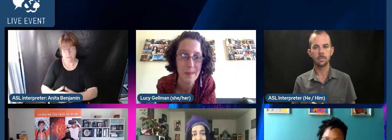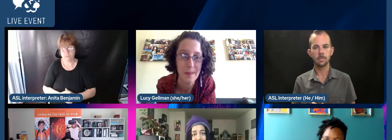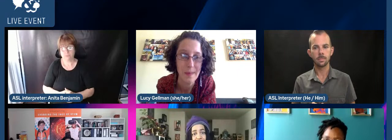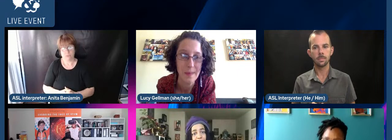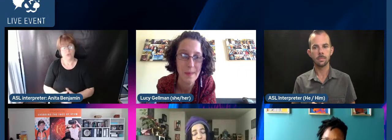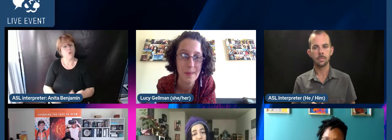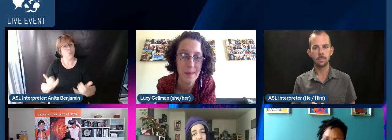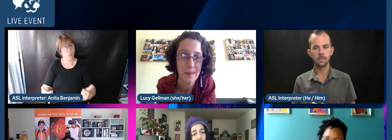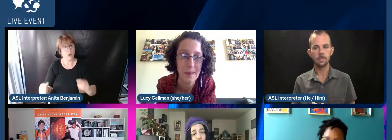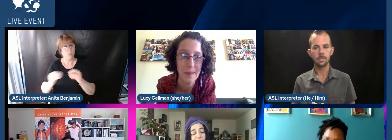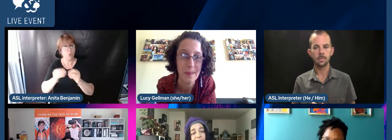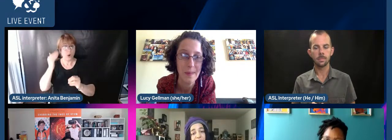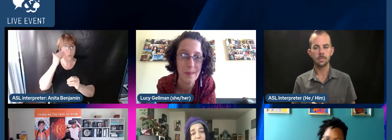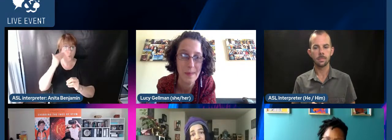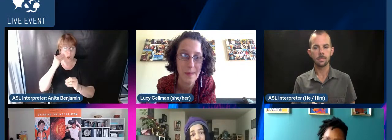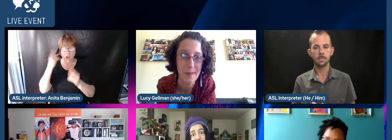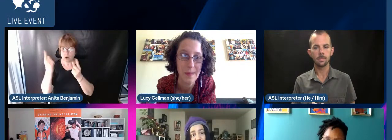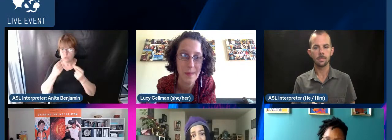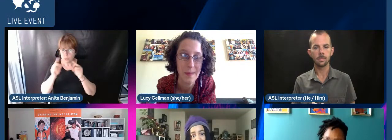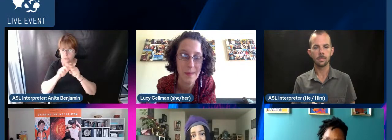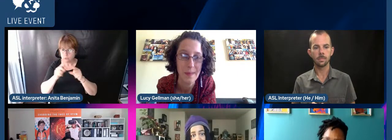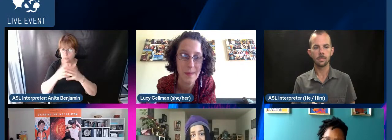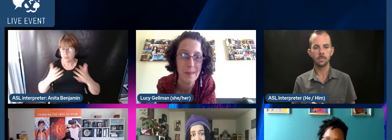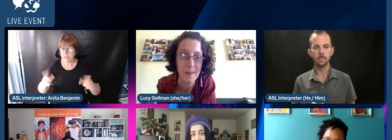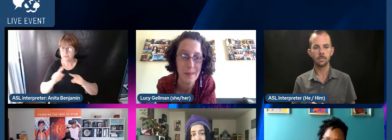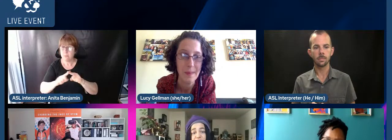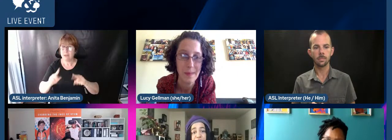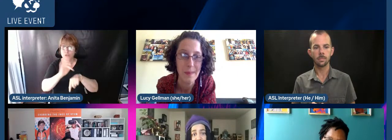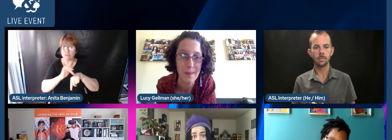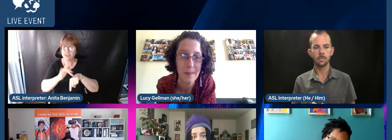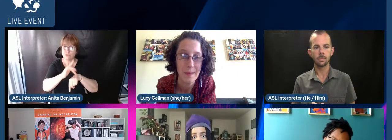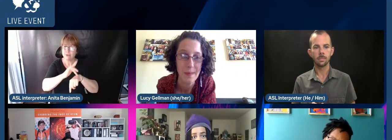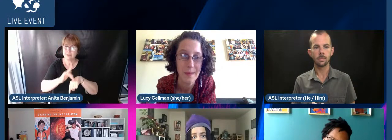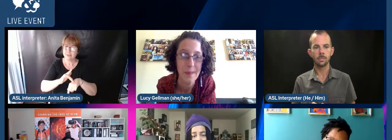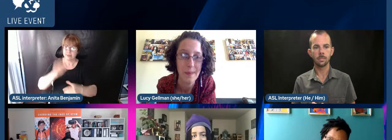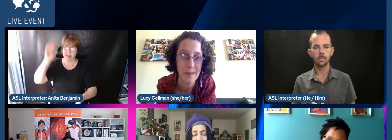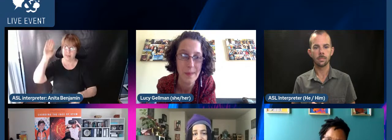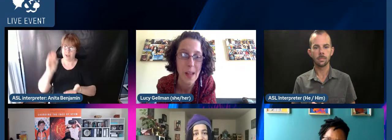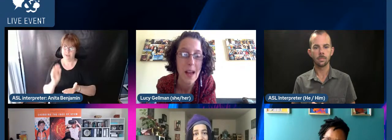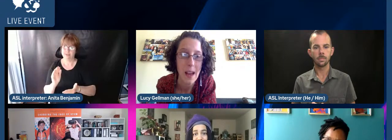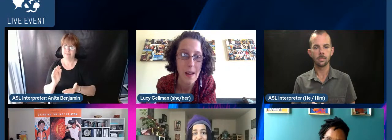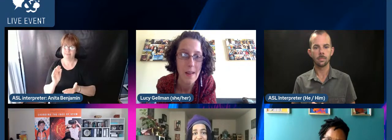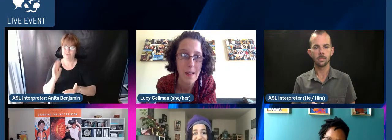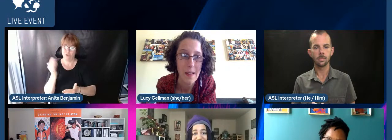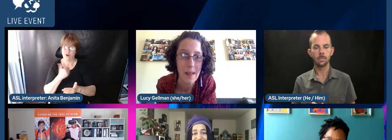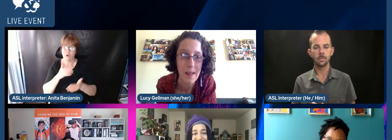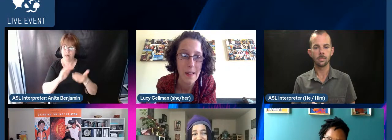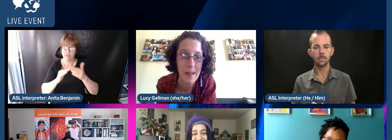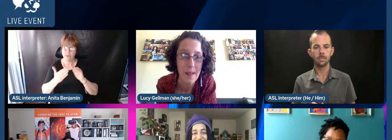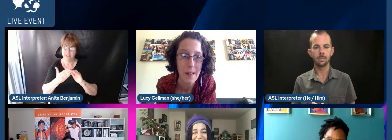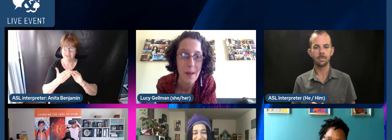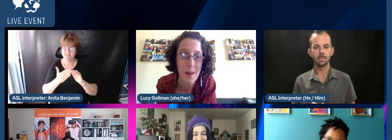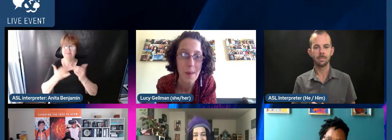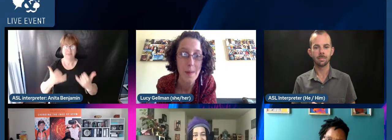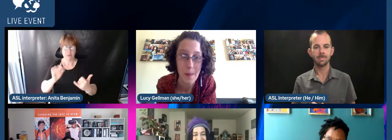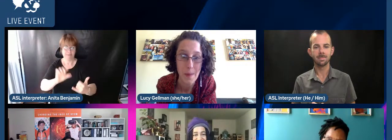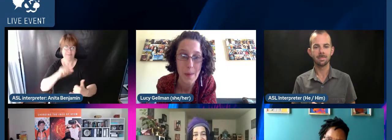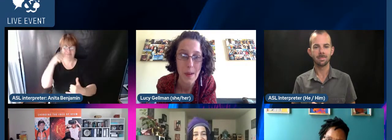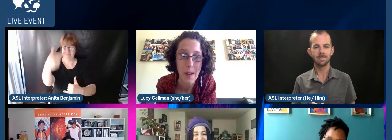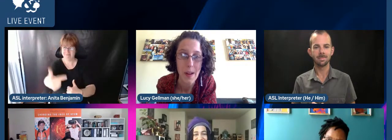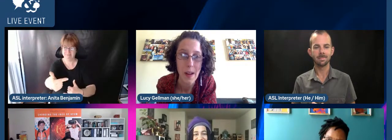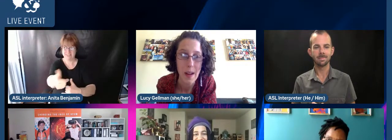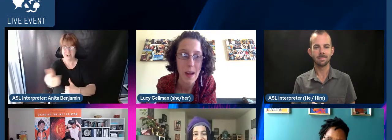doing things, but also we have less resources right now as a community. I'll stop talking and let someone else talk.